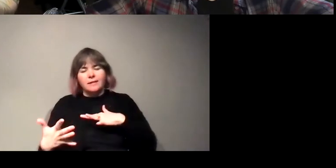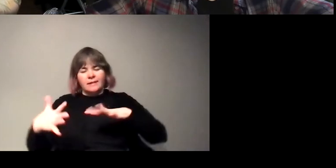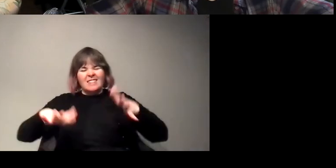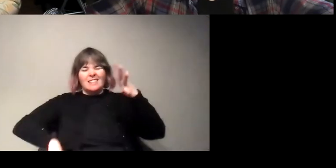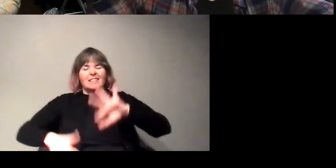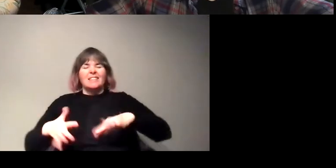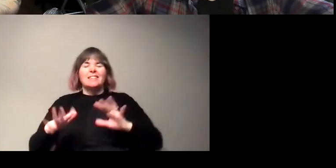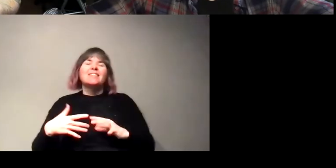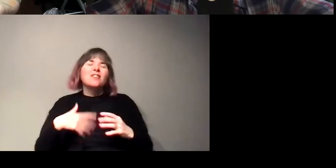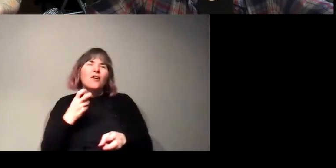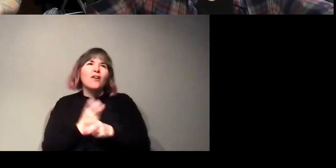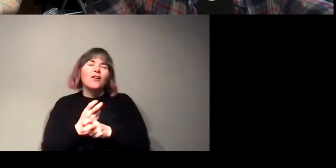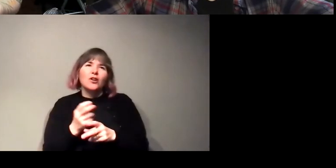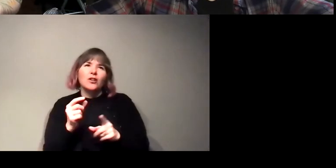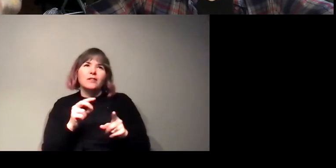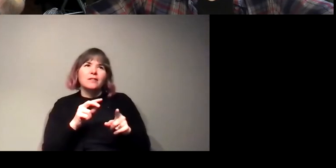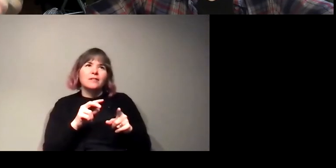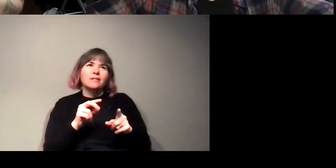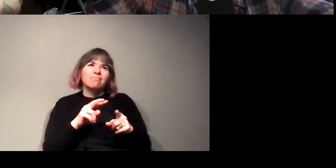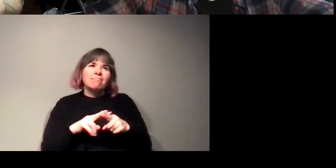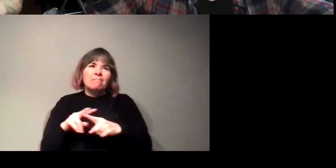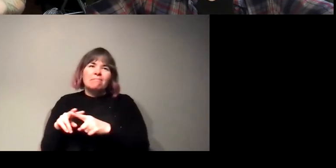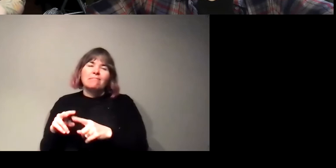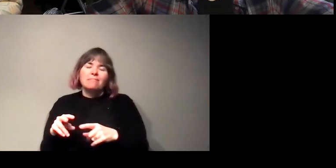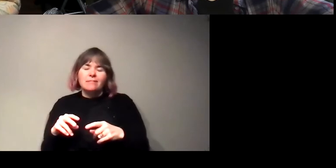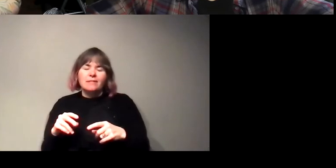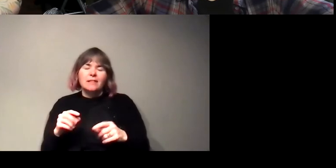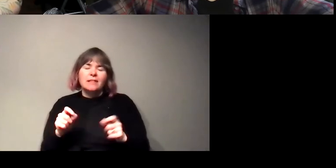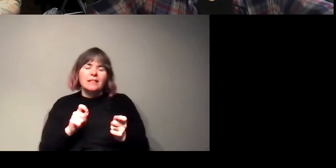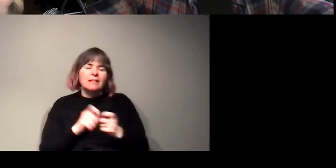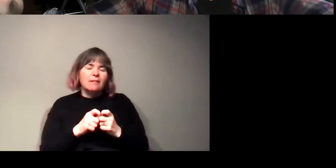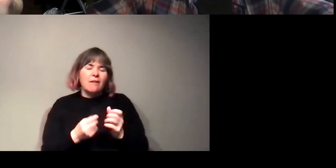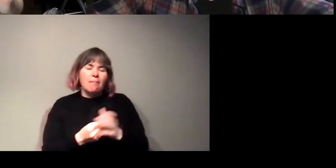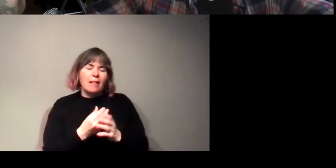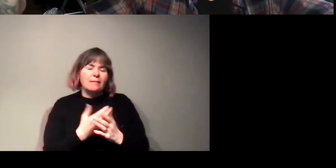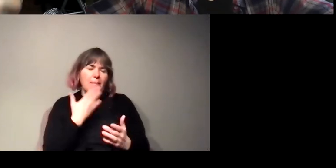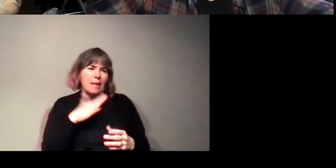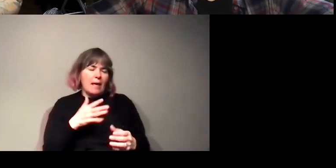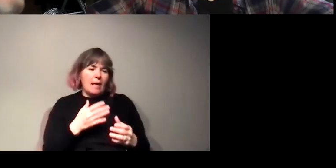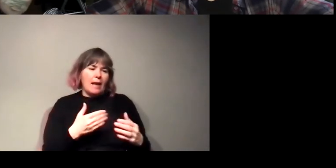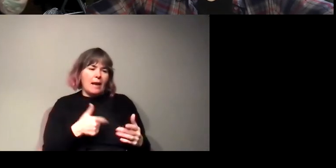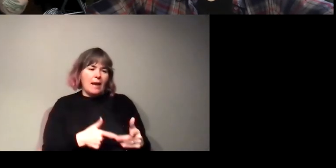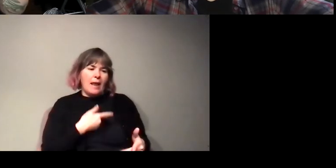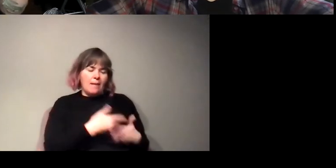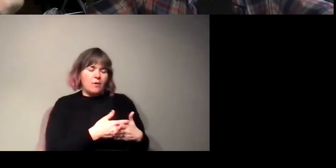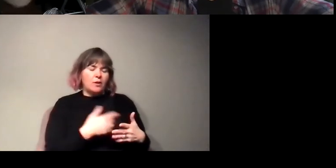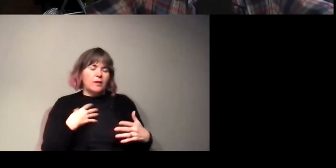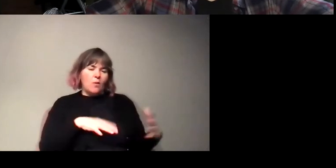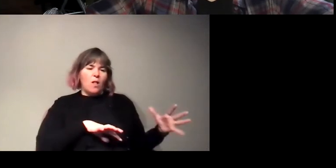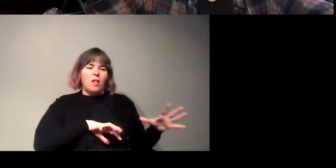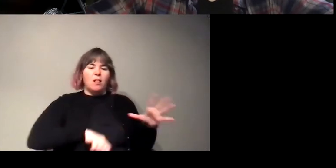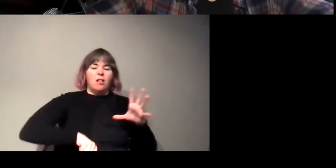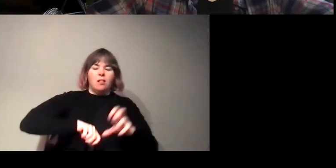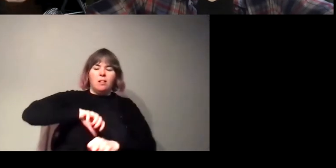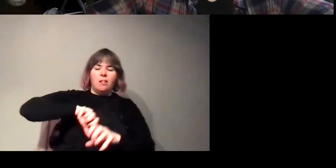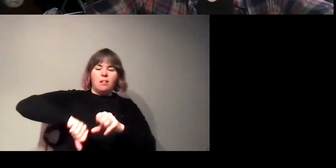I like to say is that there are certain plants that make bad neighbors. And what they do is they crowd out other plants. They take all